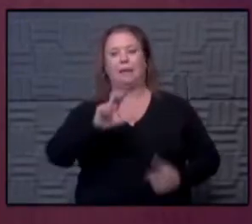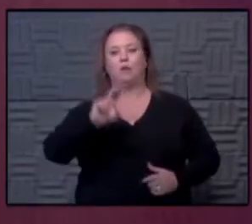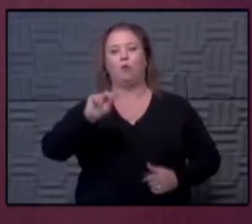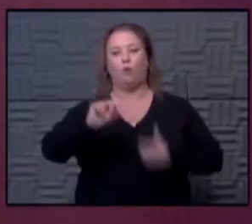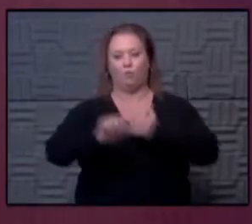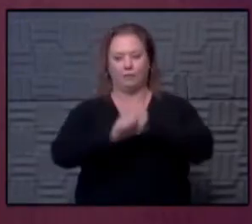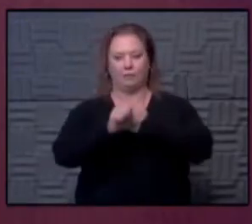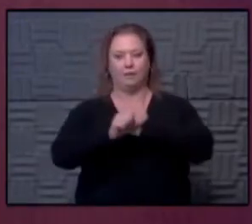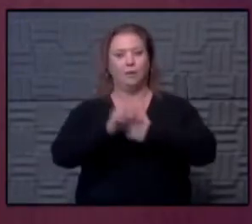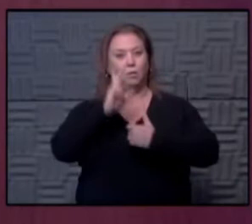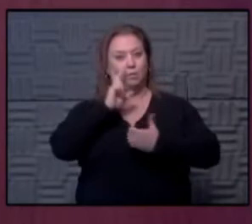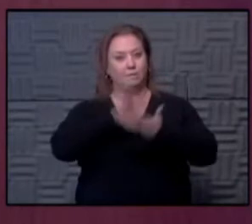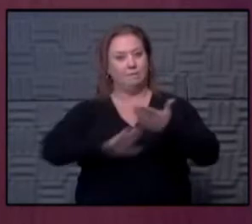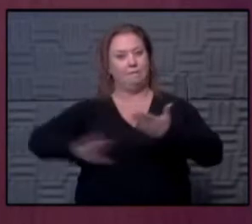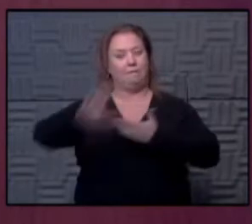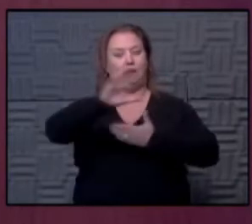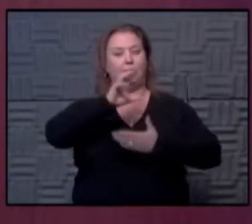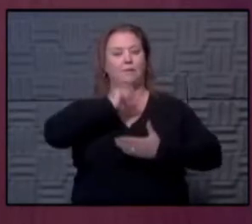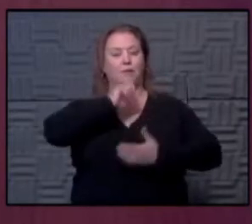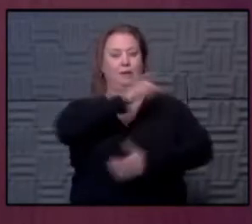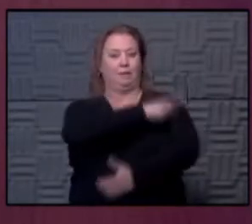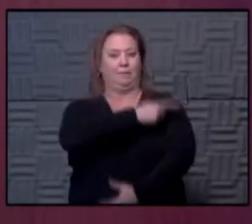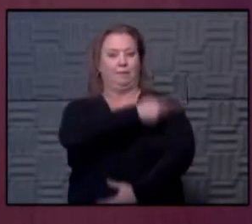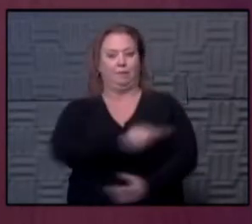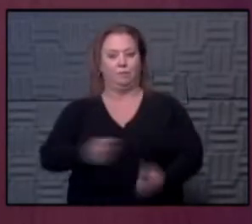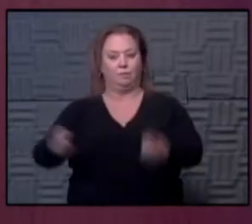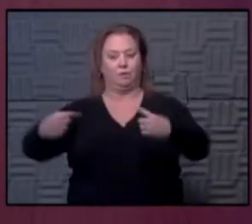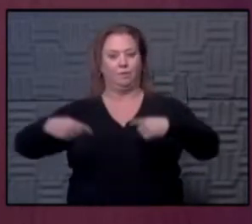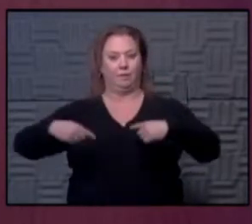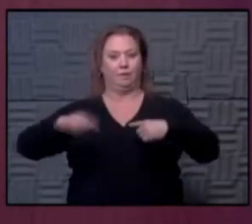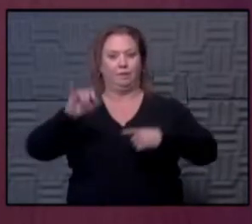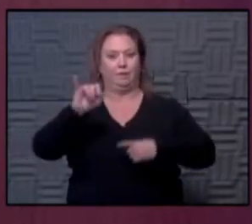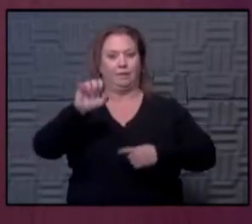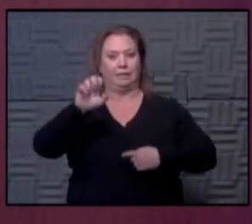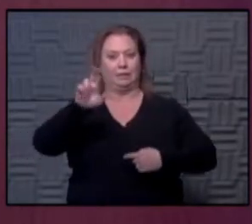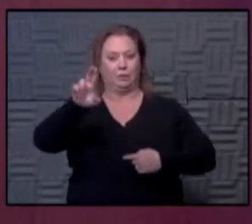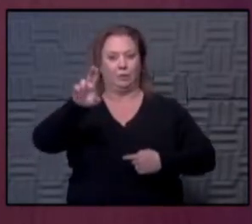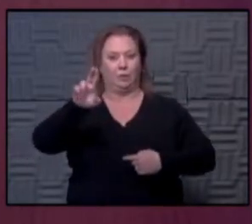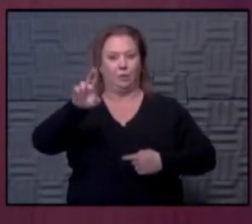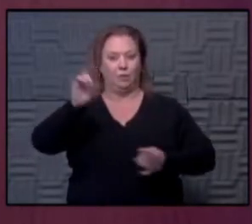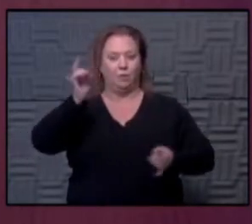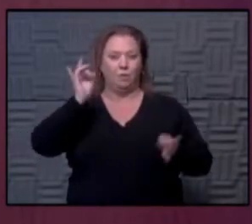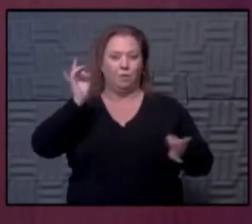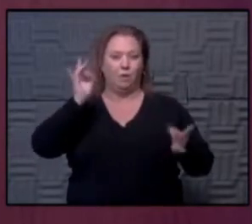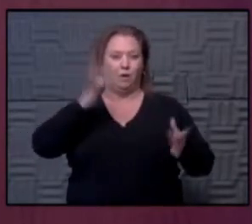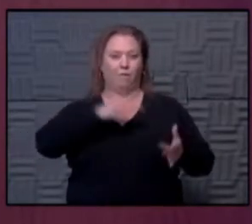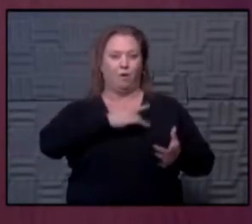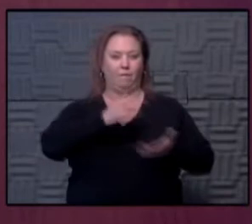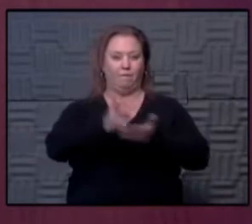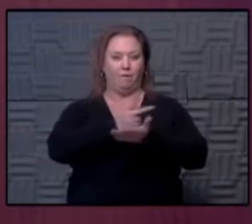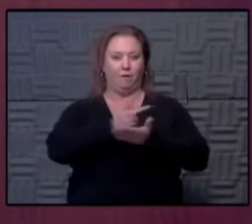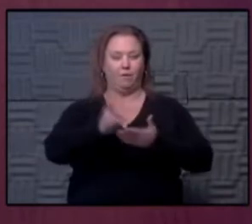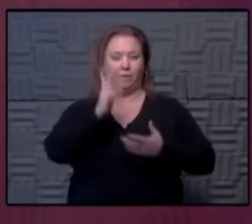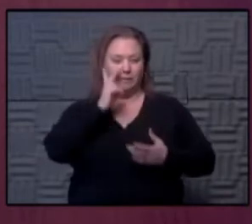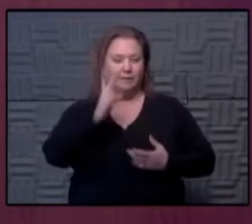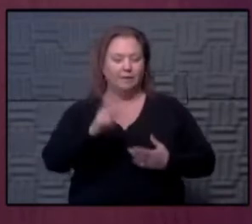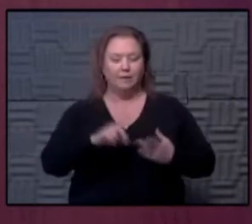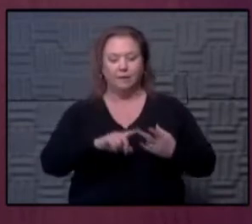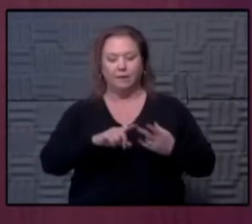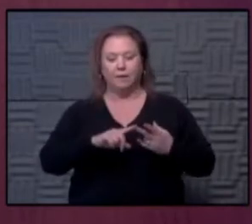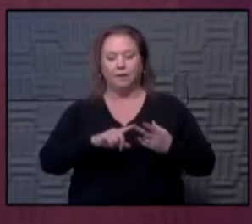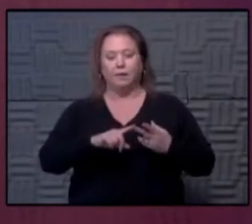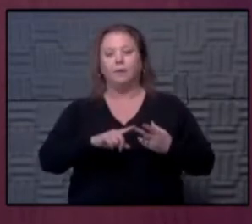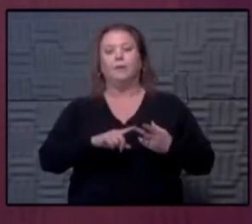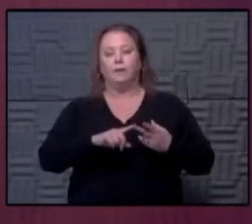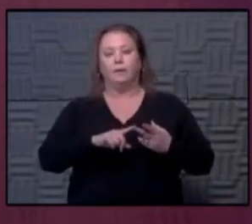seen college-age patients with in the ICU with horrible heart failure, and we know